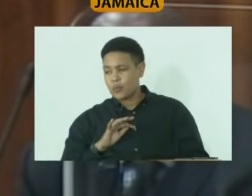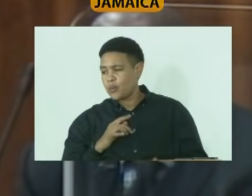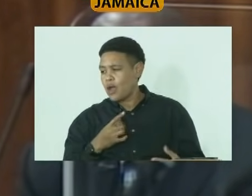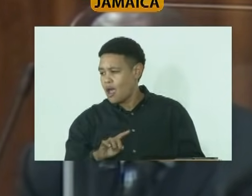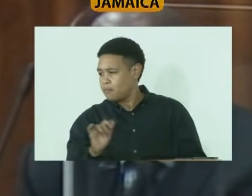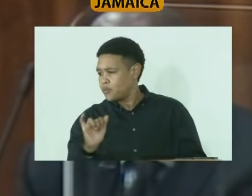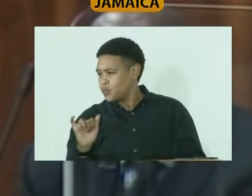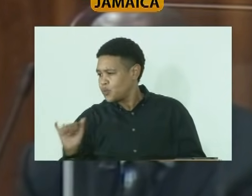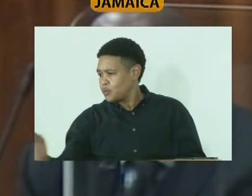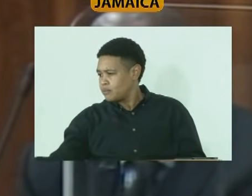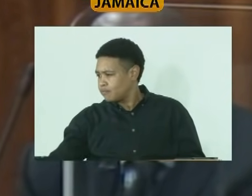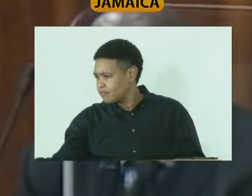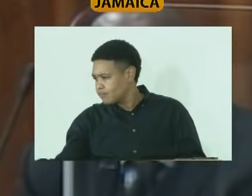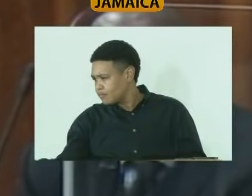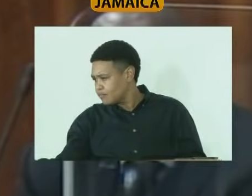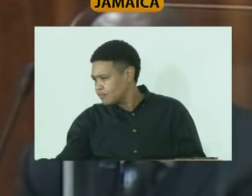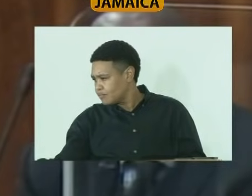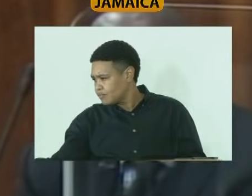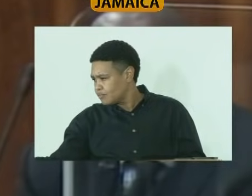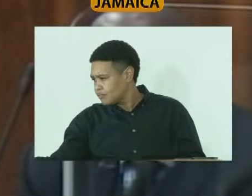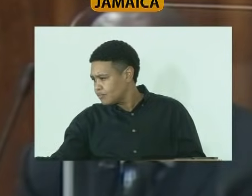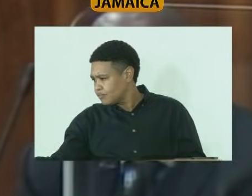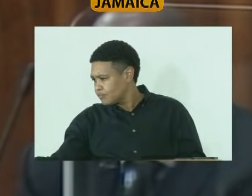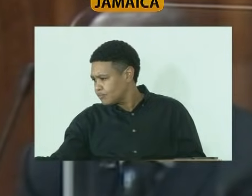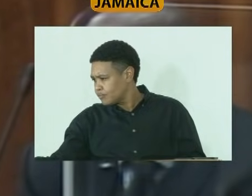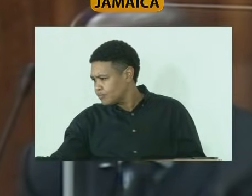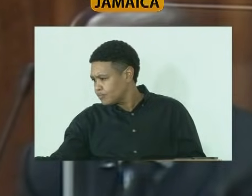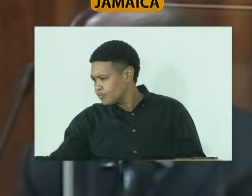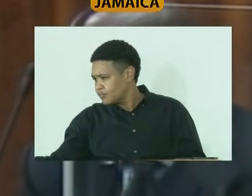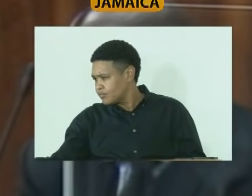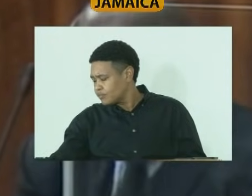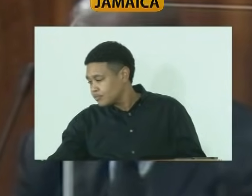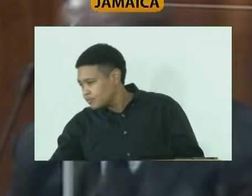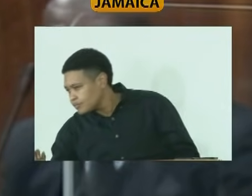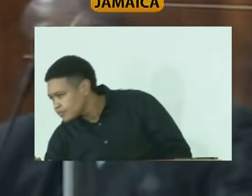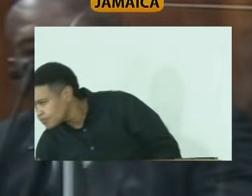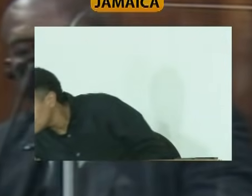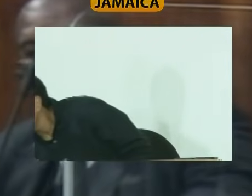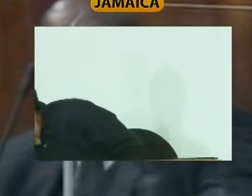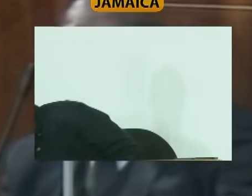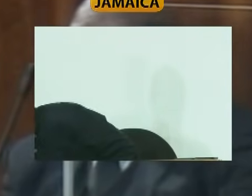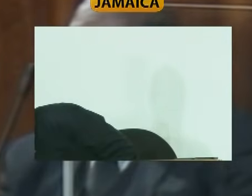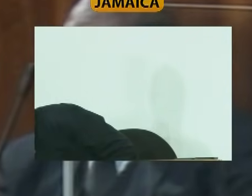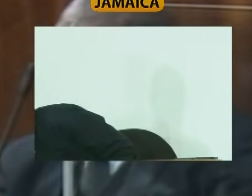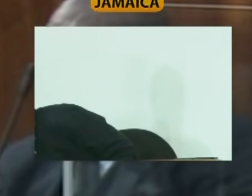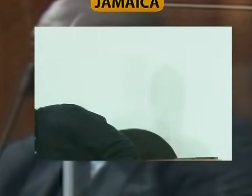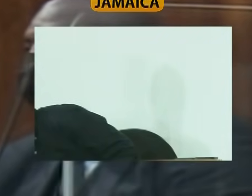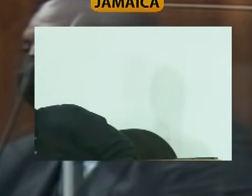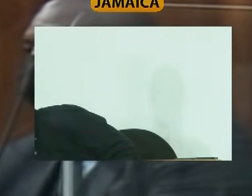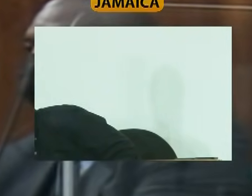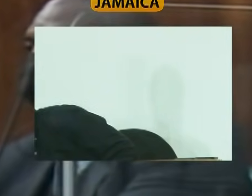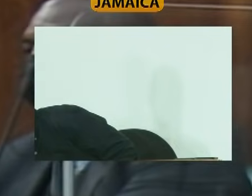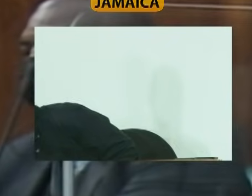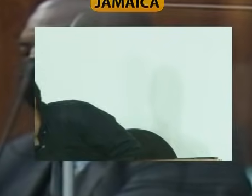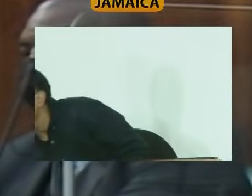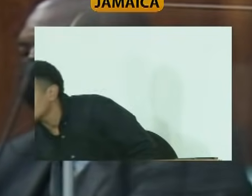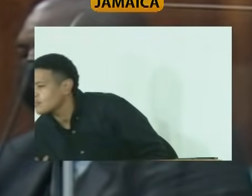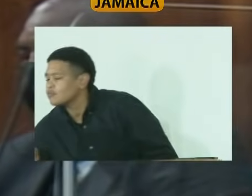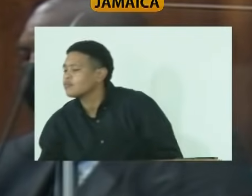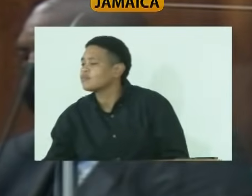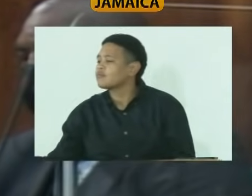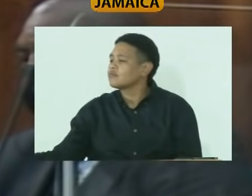as well. Madam Speaker, I'm proud to report that several new infrastructure projects have been